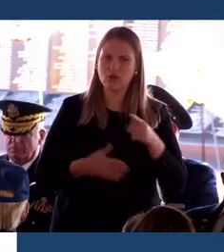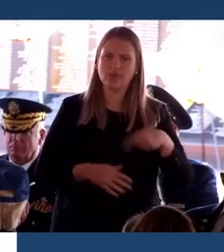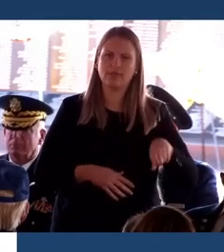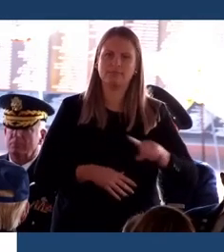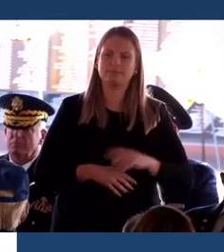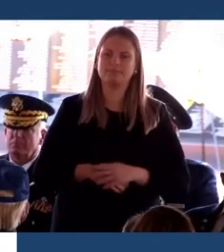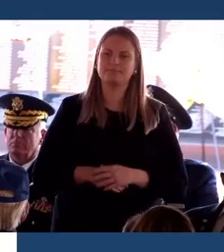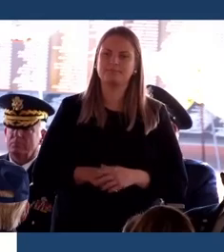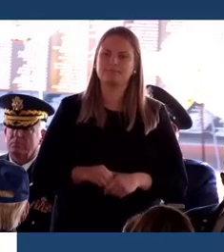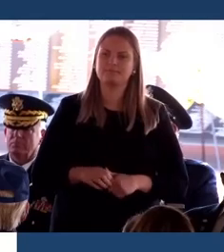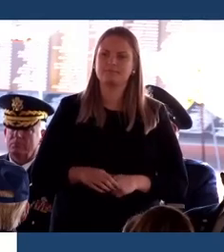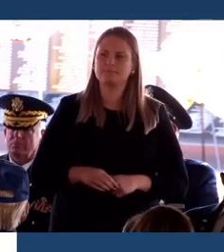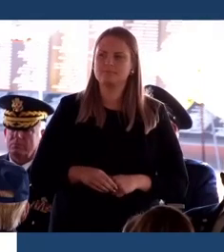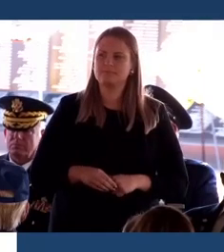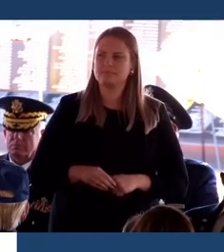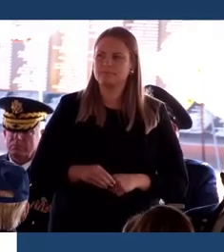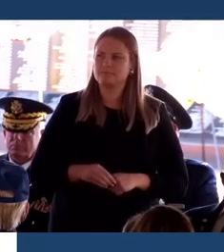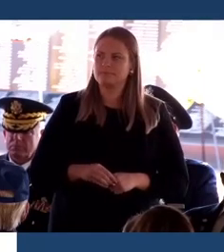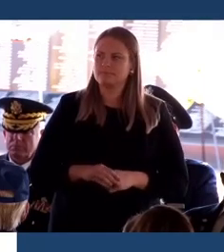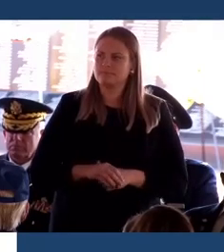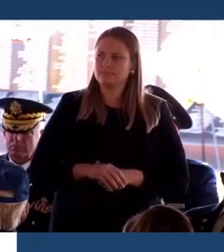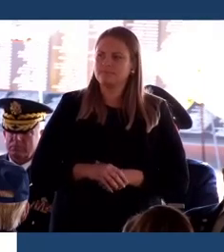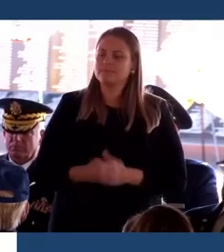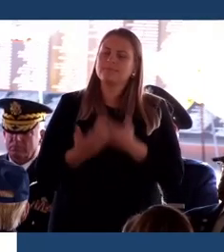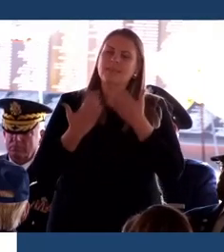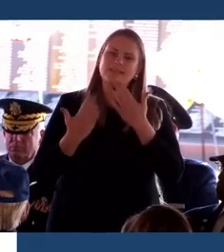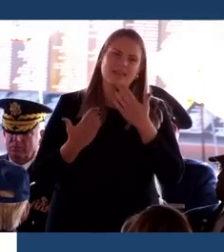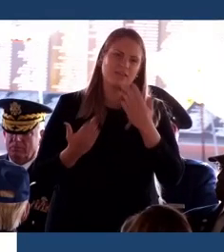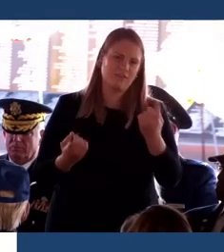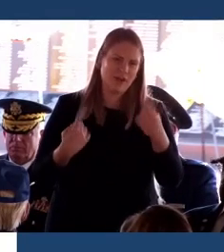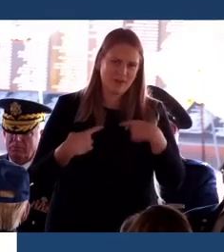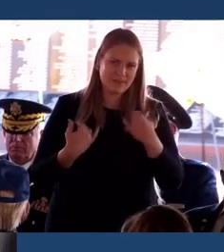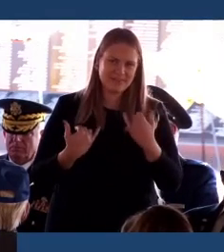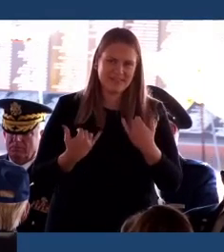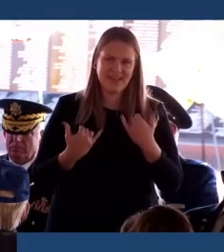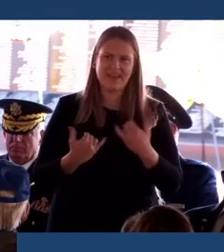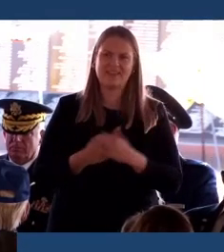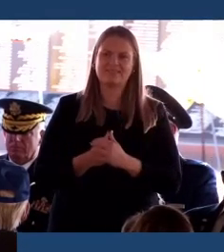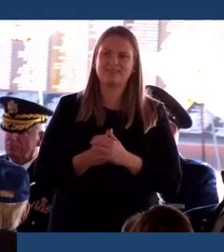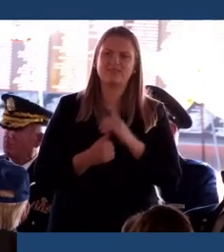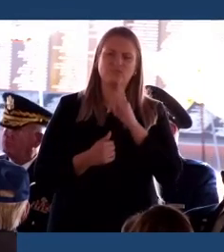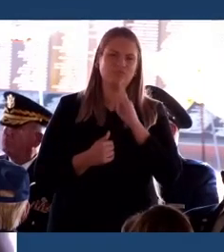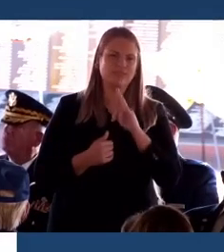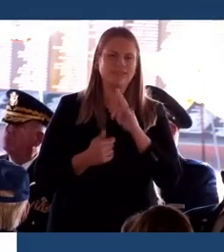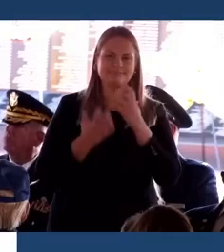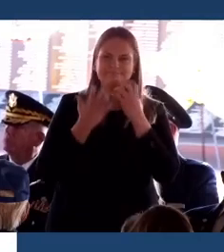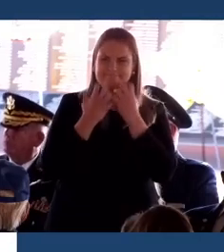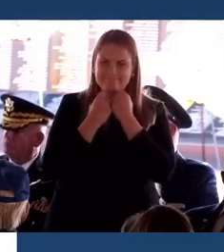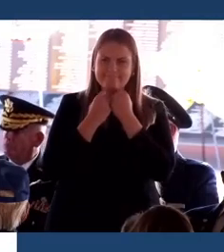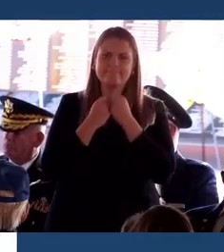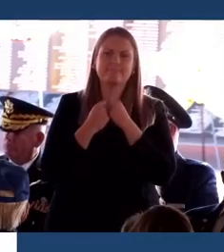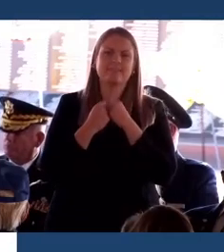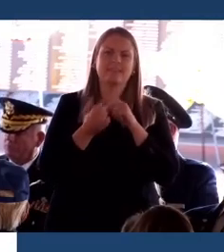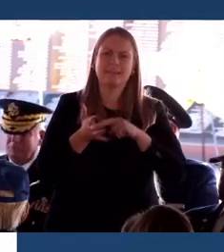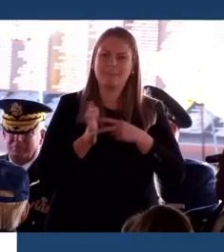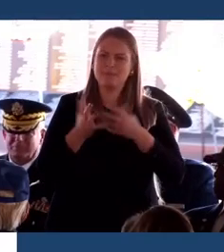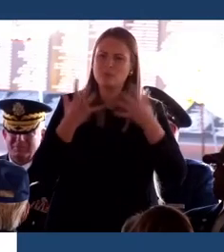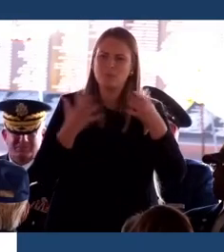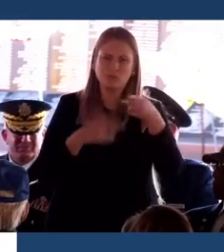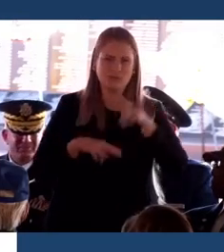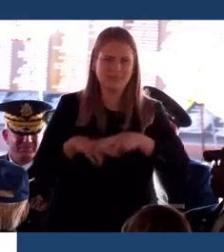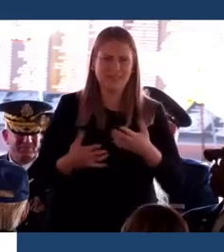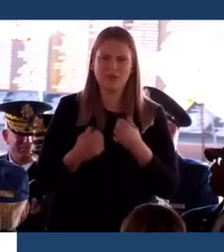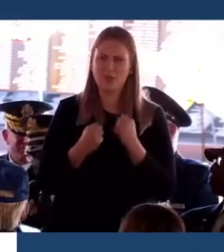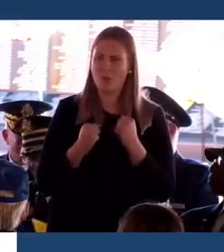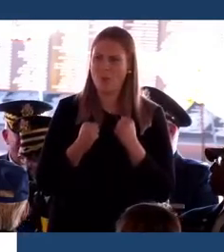Thank you all for coming out here. It means so much that you would sit here in the cold